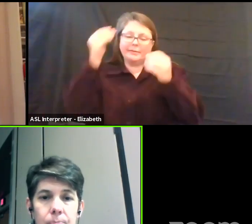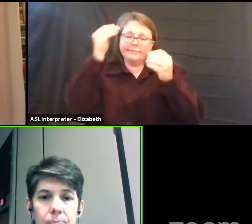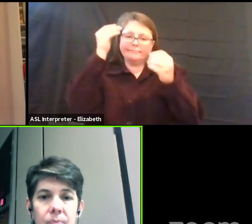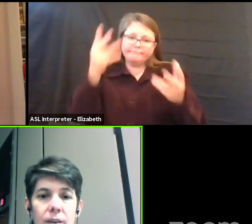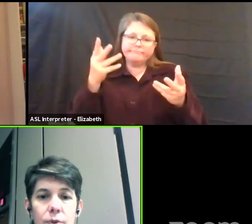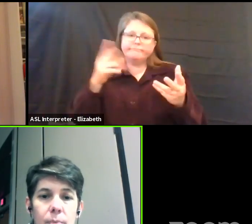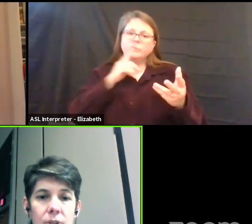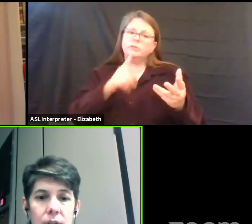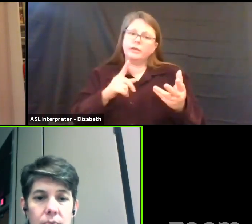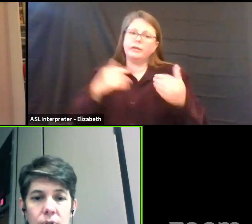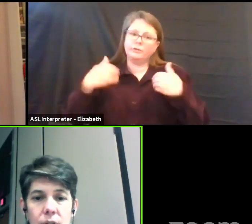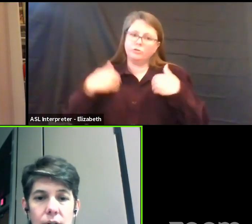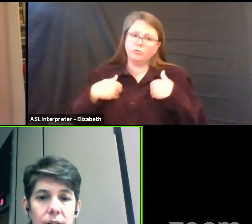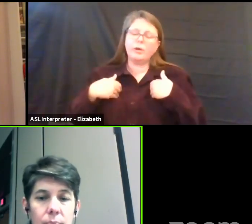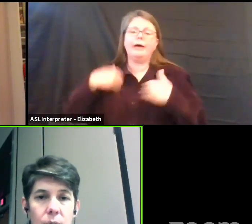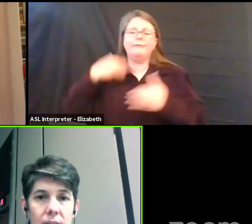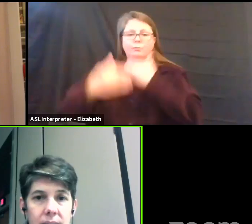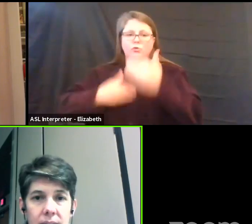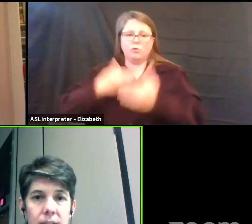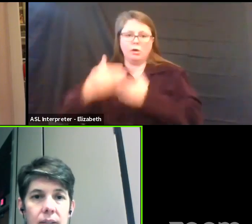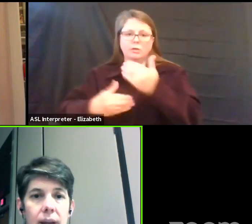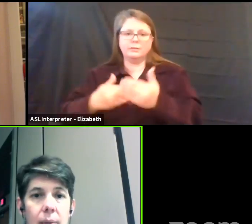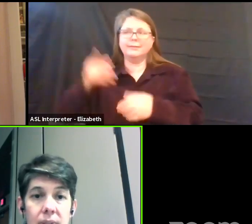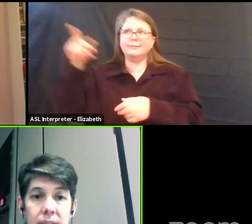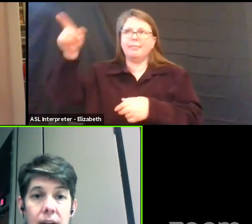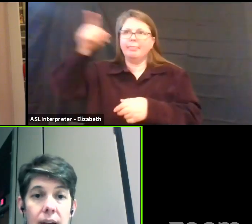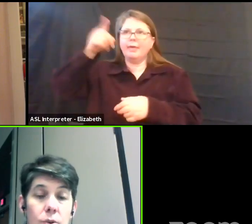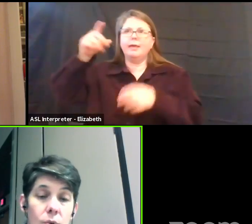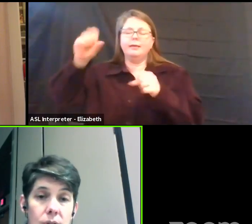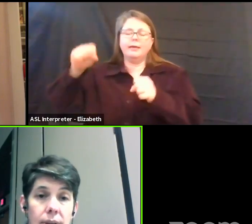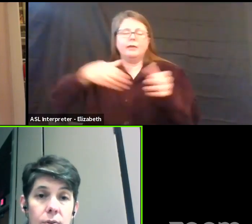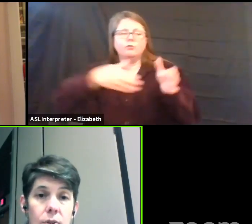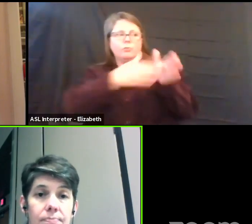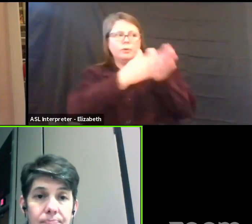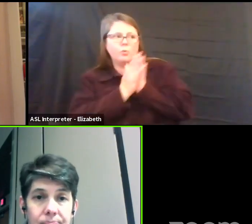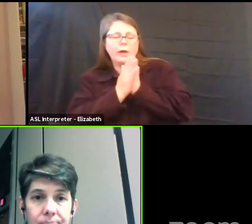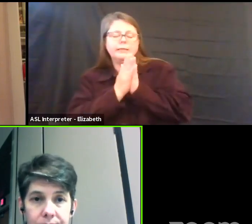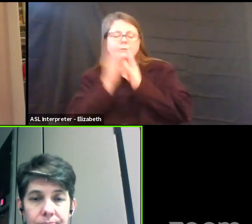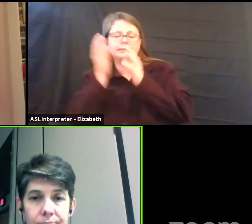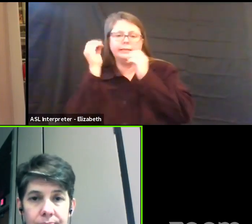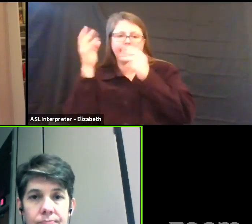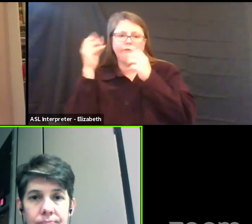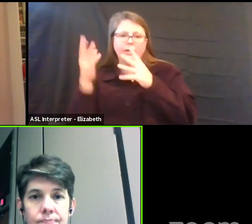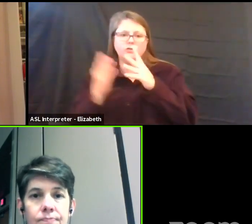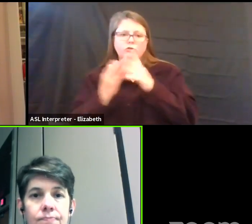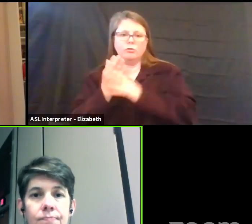a information sharing process that happens at a headquarters level.